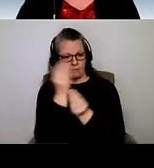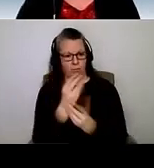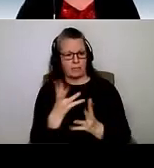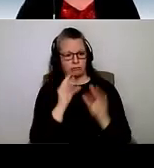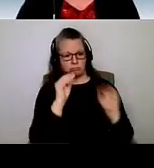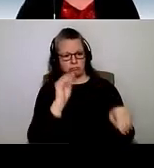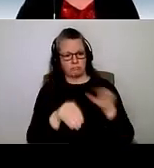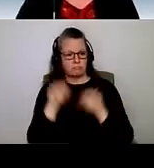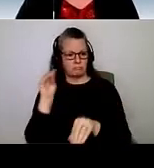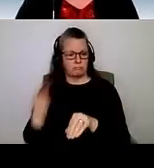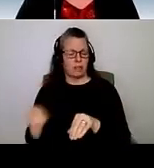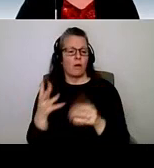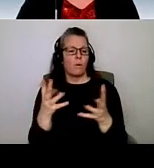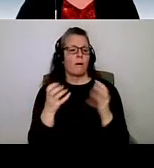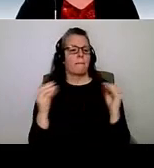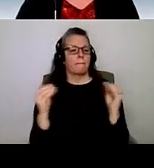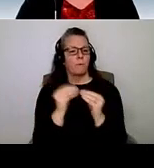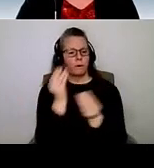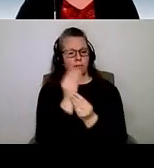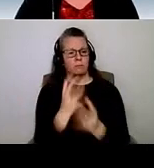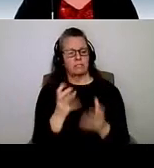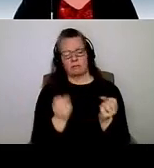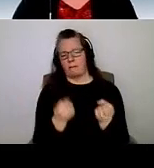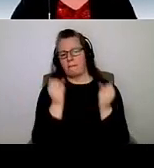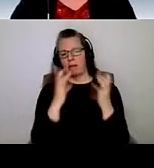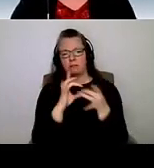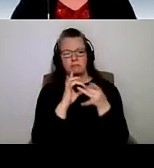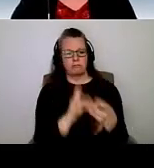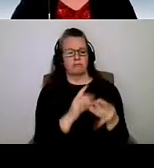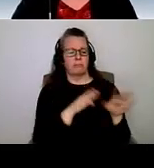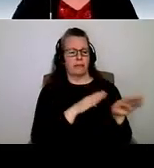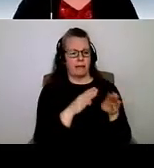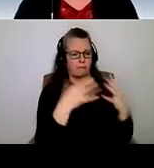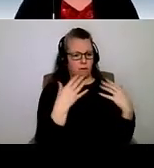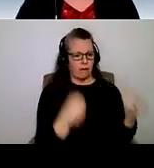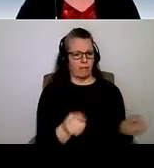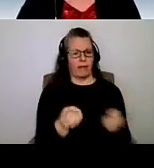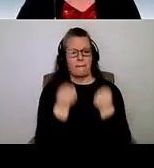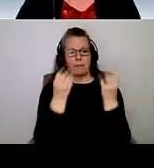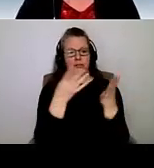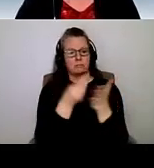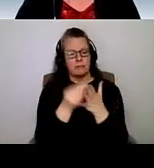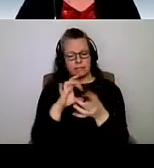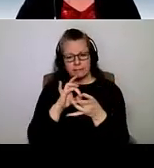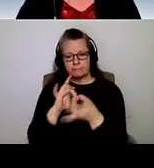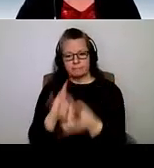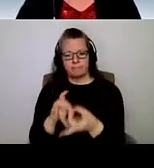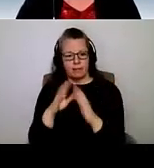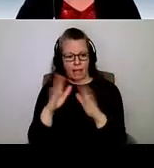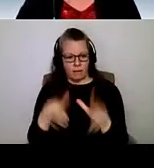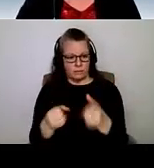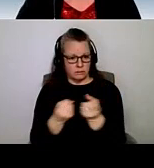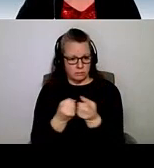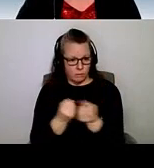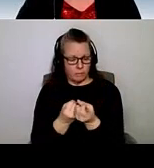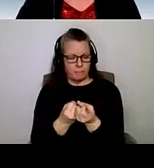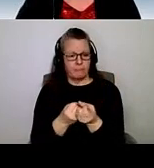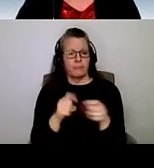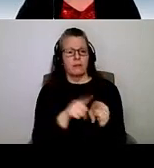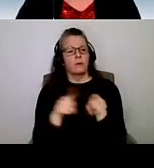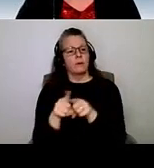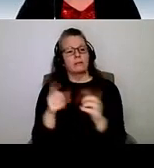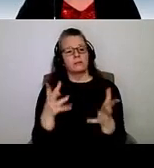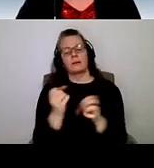finite information, like how much is going to behavioral health, how much is going to housing supports. We also want to make sure there's